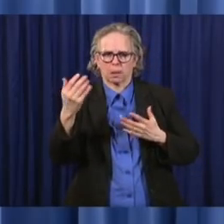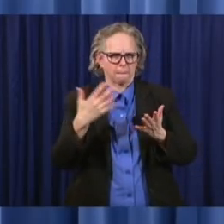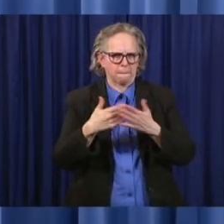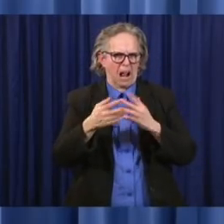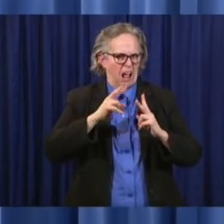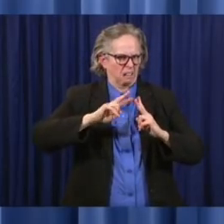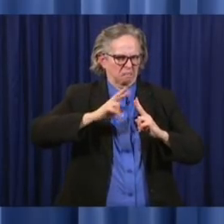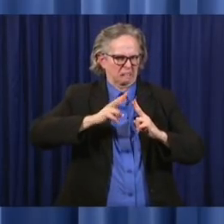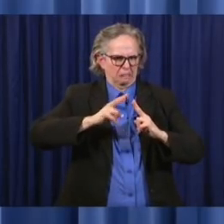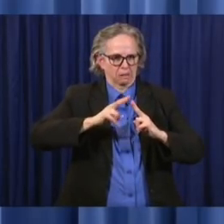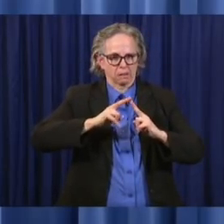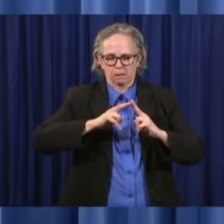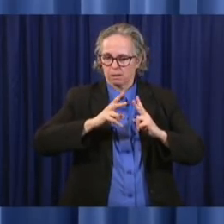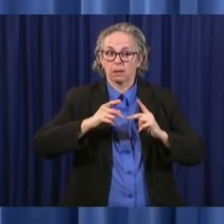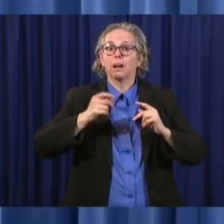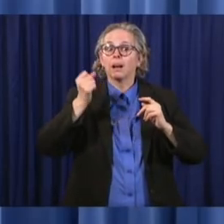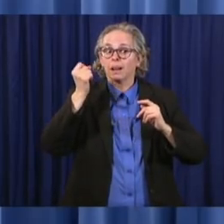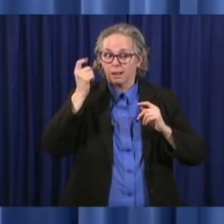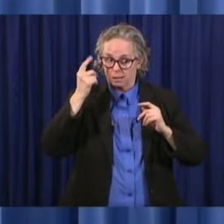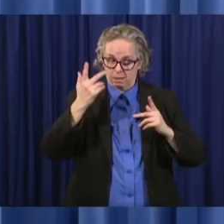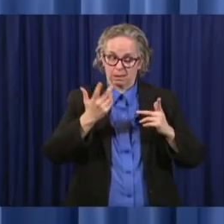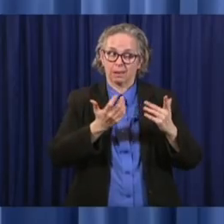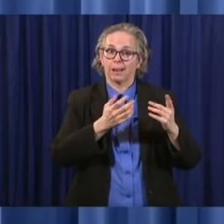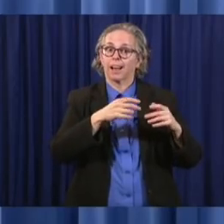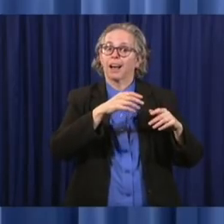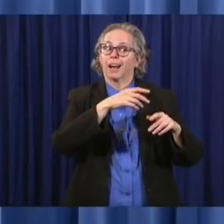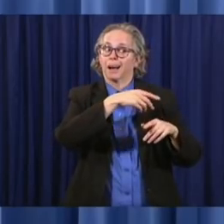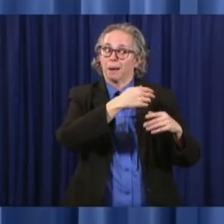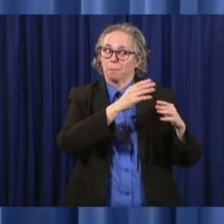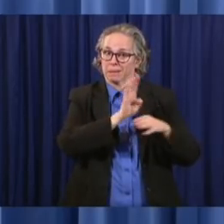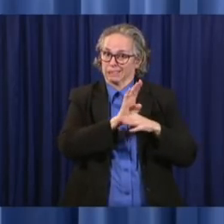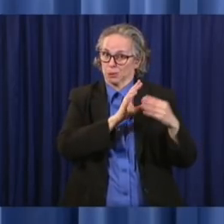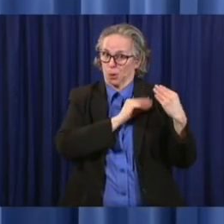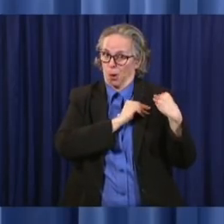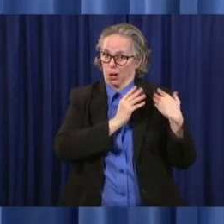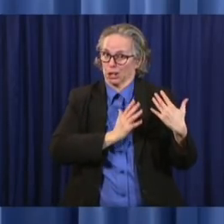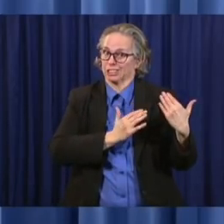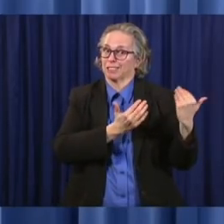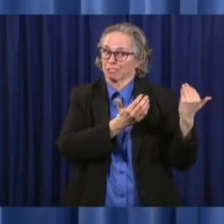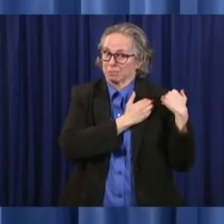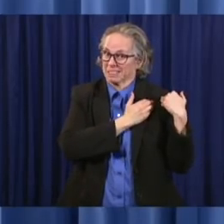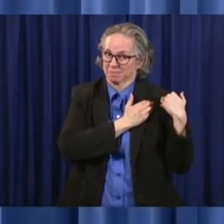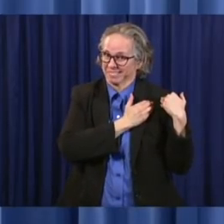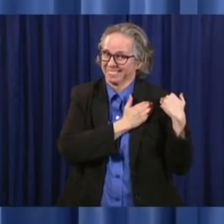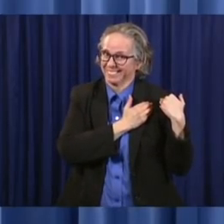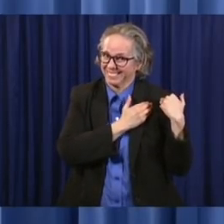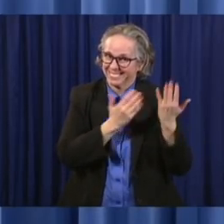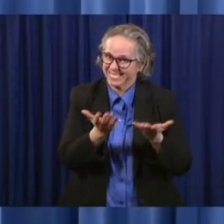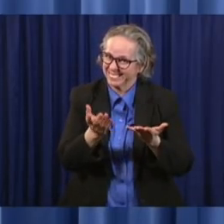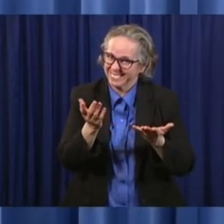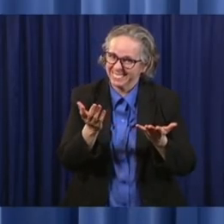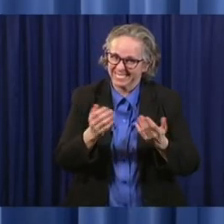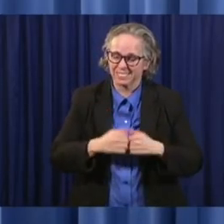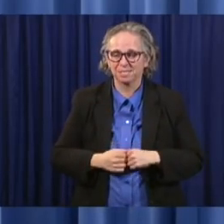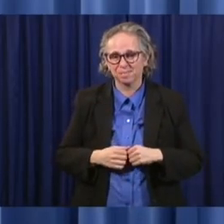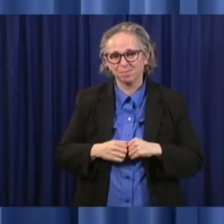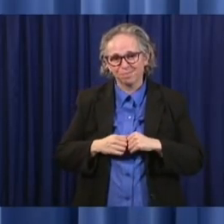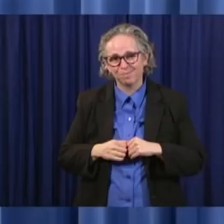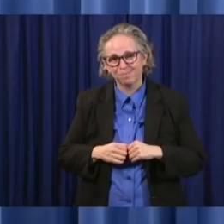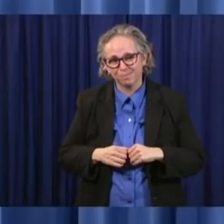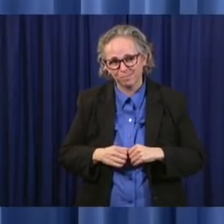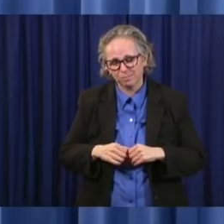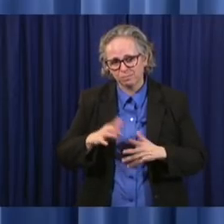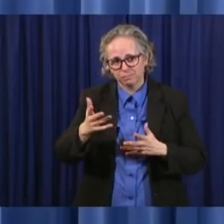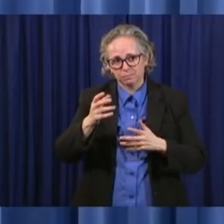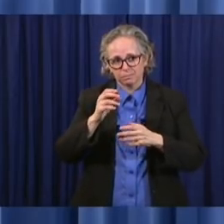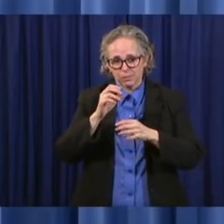outside that they have provided, they have that responsibility to do that. And you know, the working group, very much